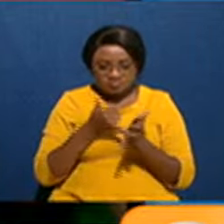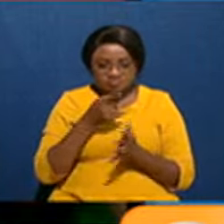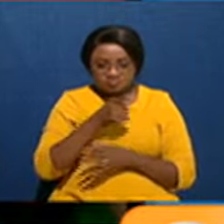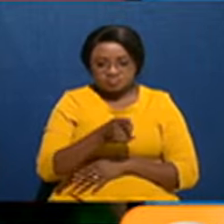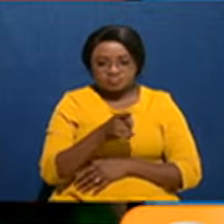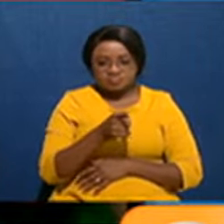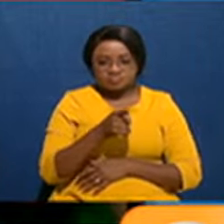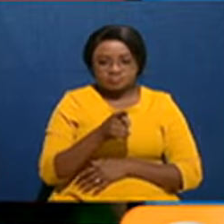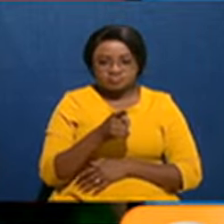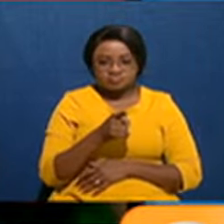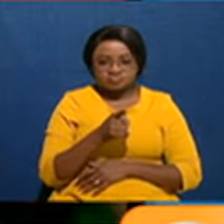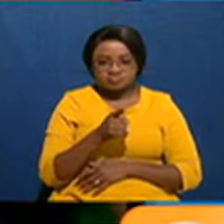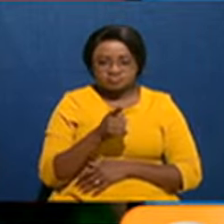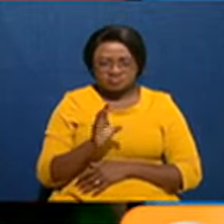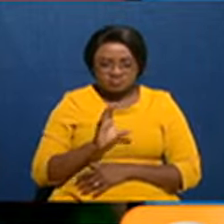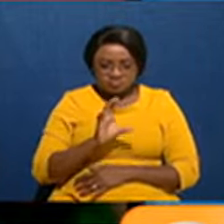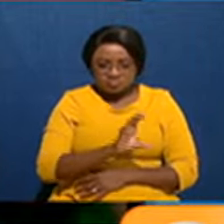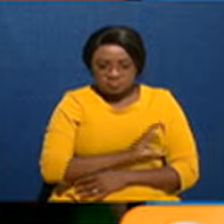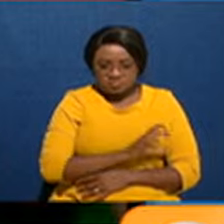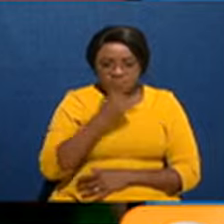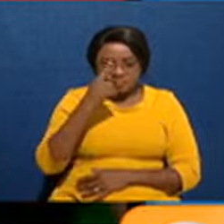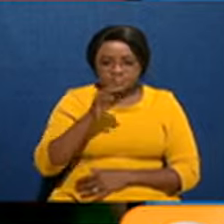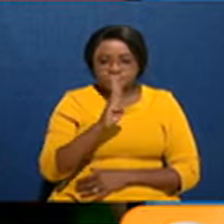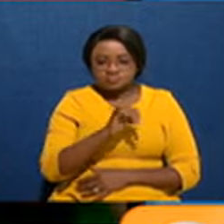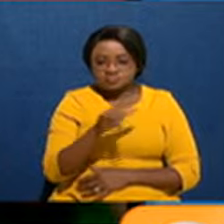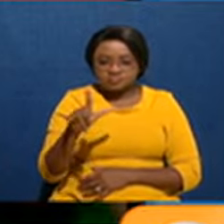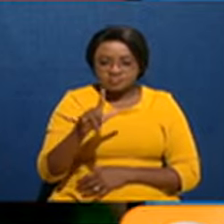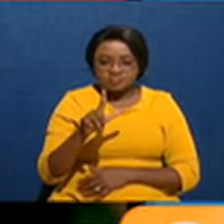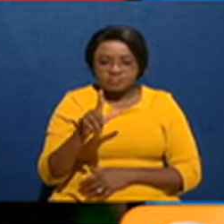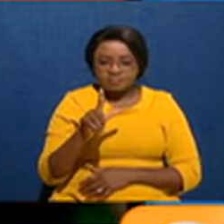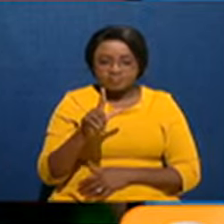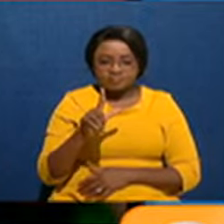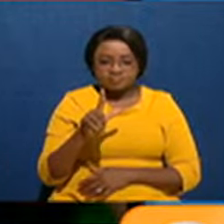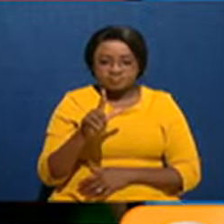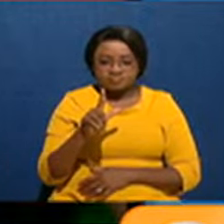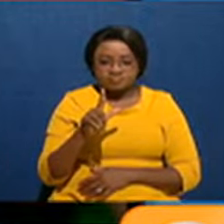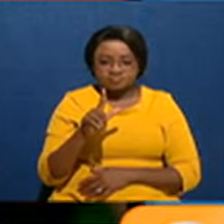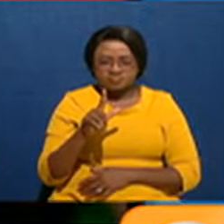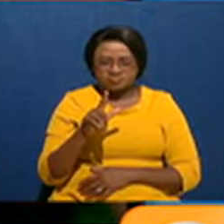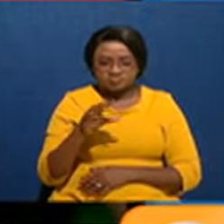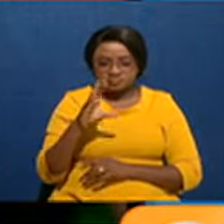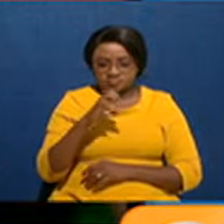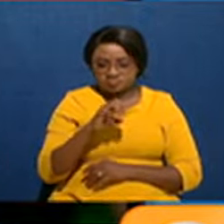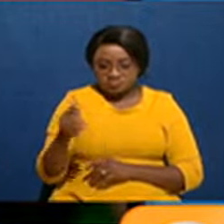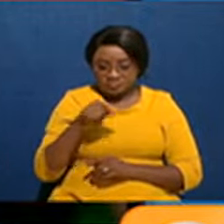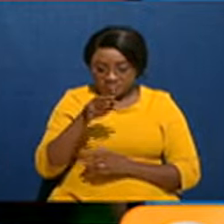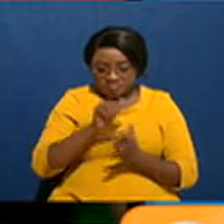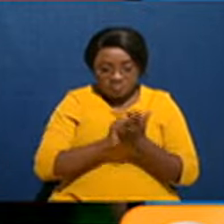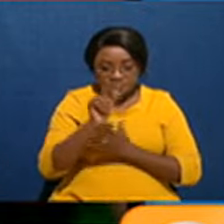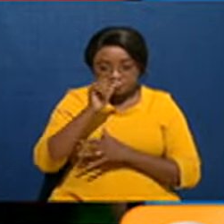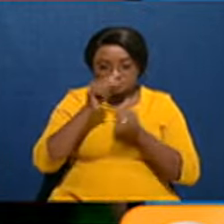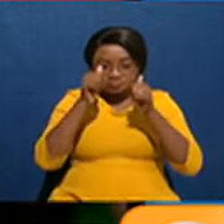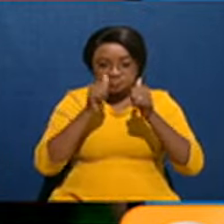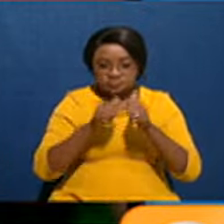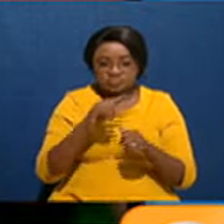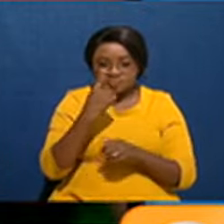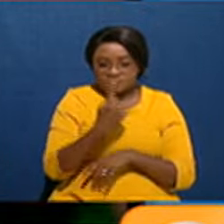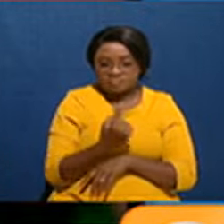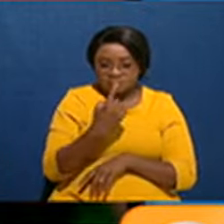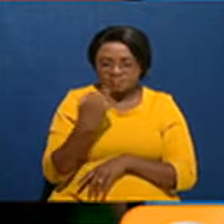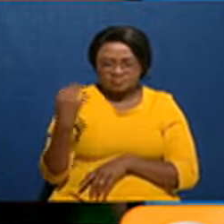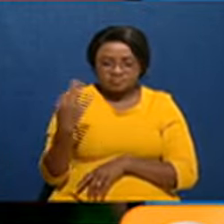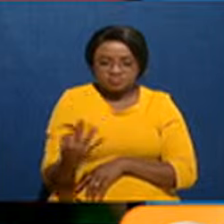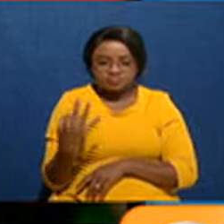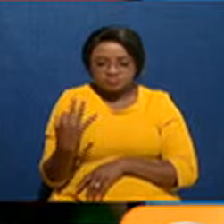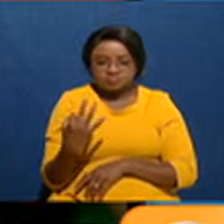Building Code. I've also been, and that was published on first this month. I've also been involved